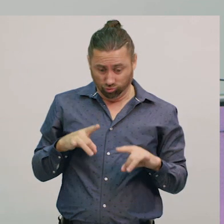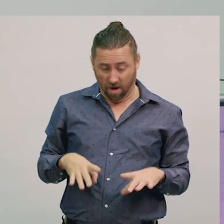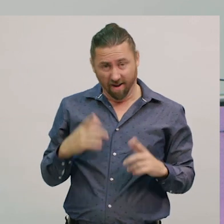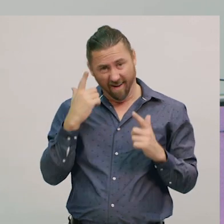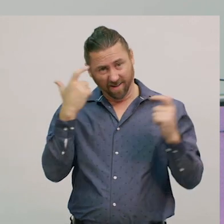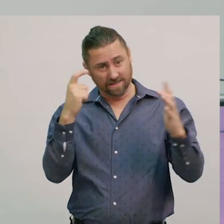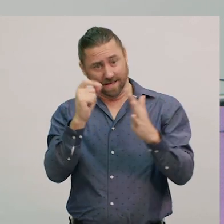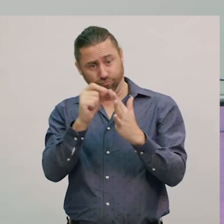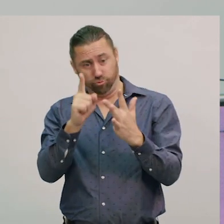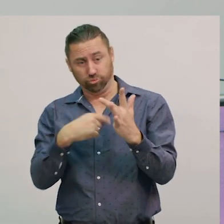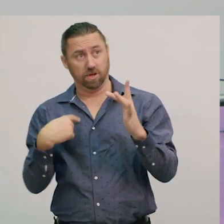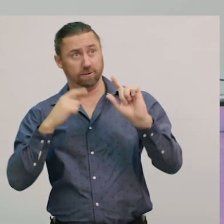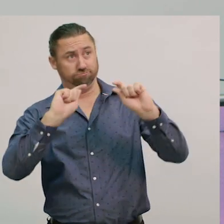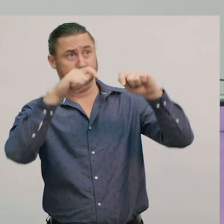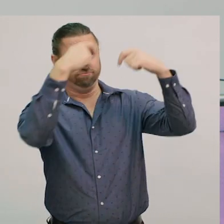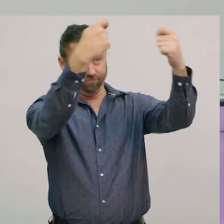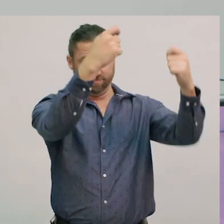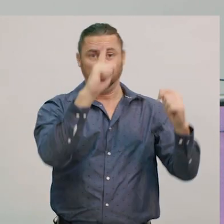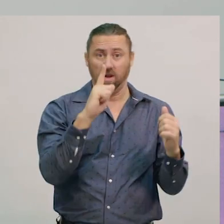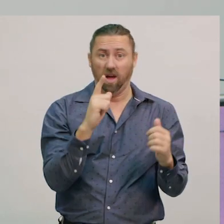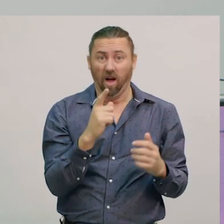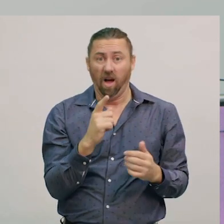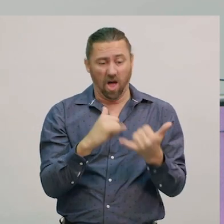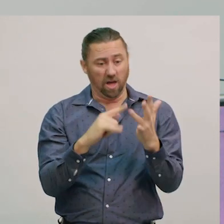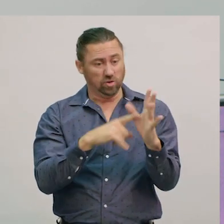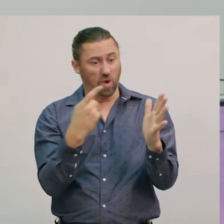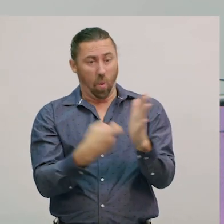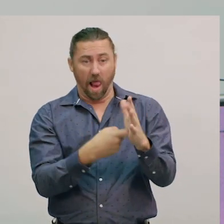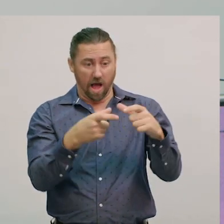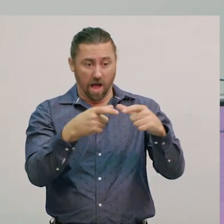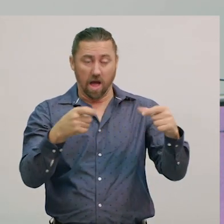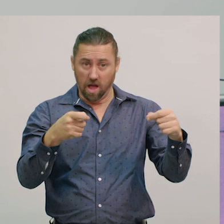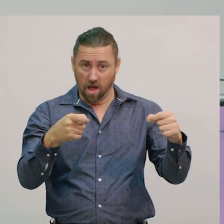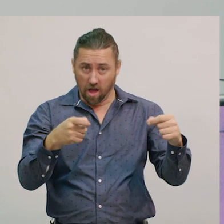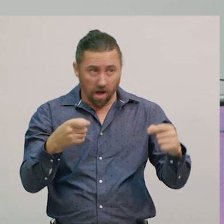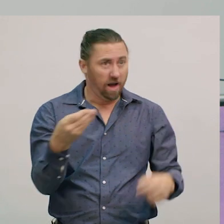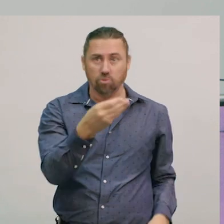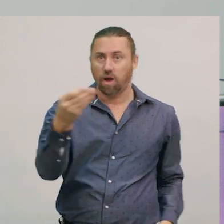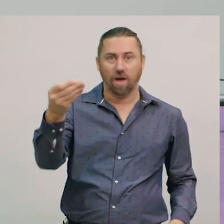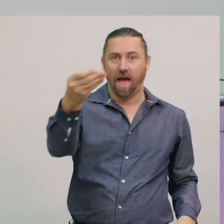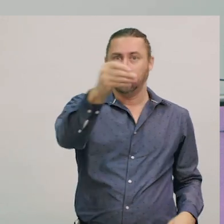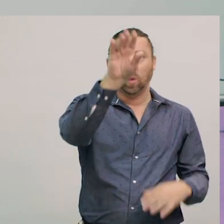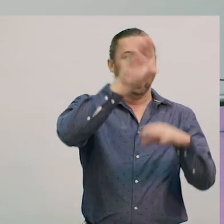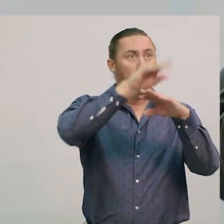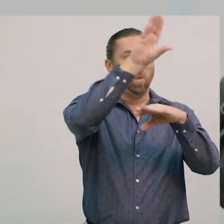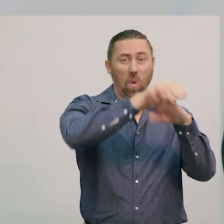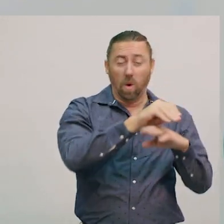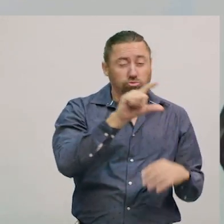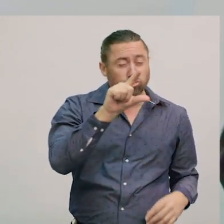project provides families with portable solar lights at an affordable cost and has been very successful. More